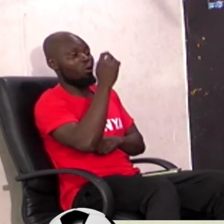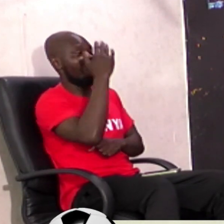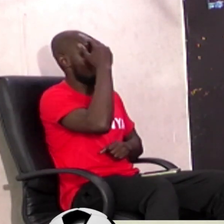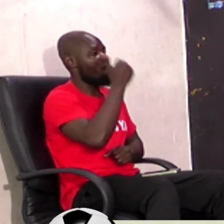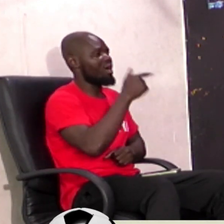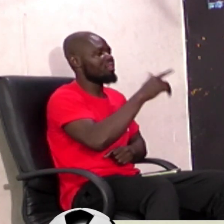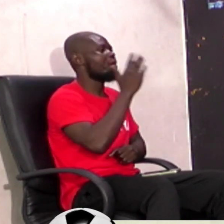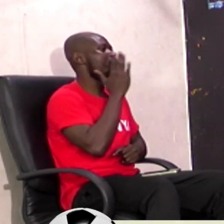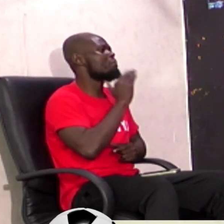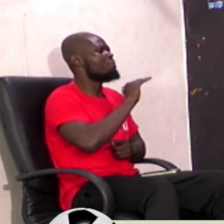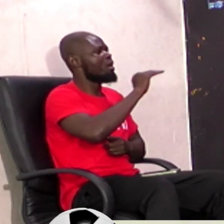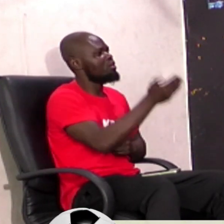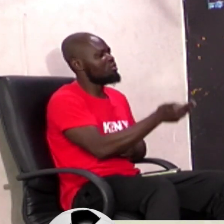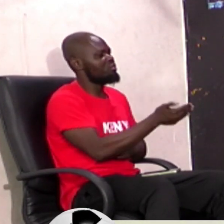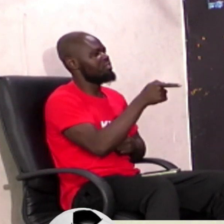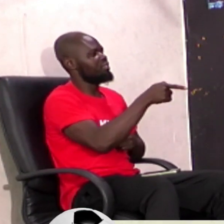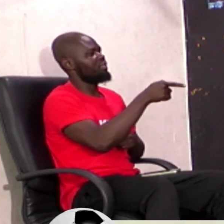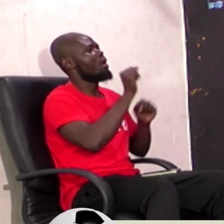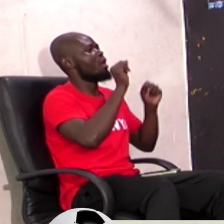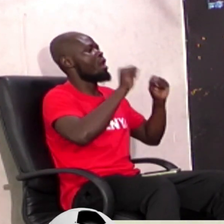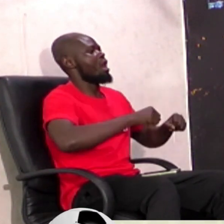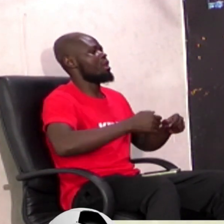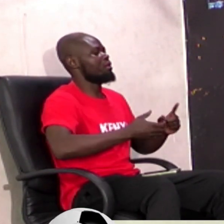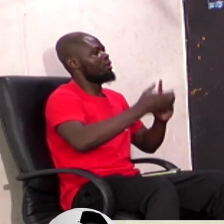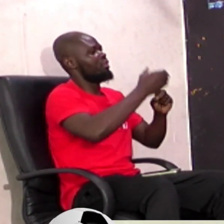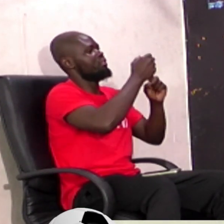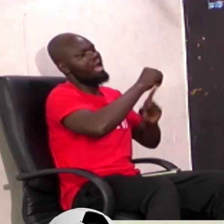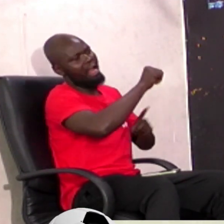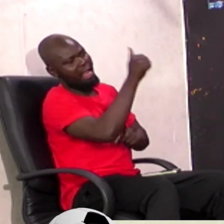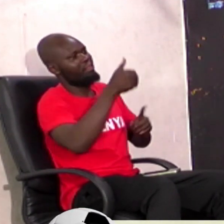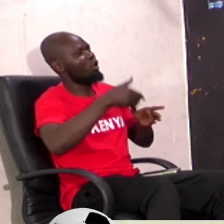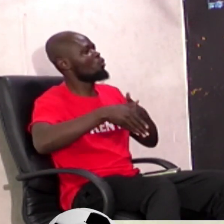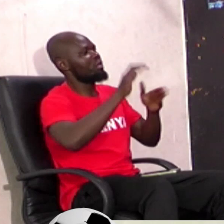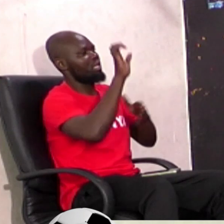powerful. But for me, I can say that Tottenham,